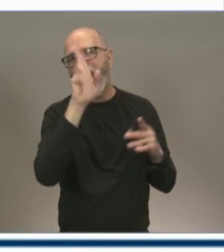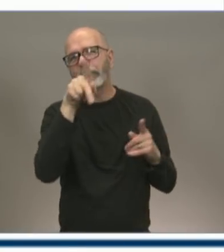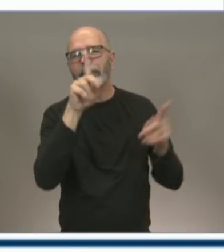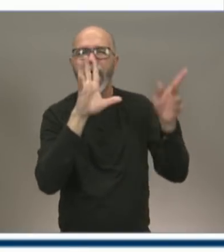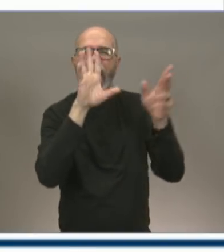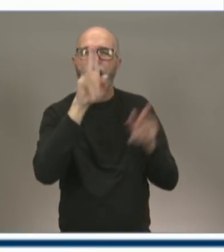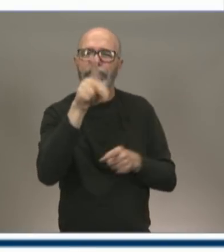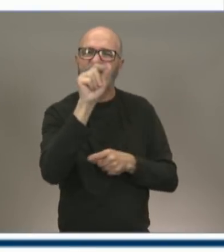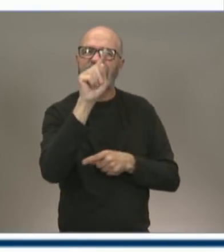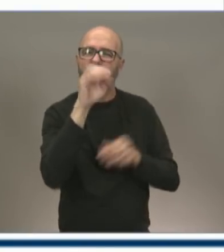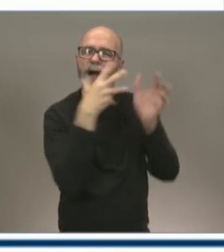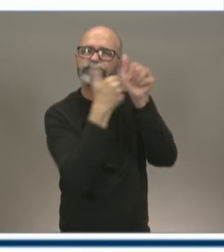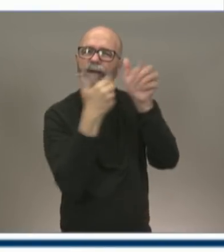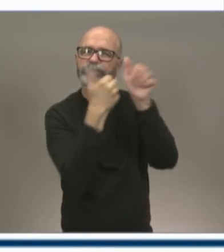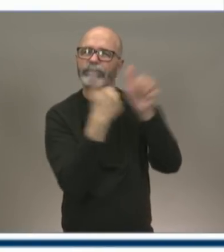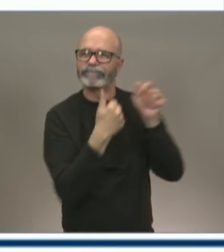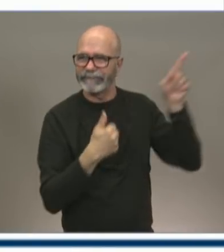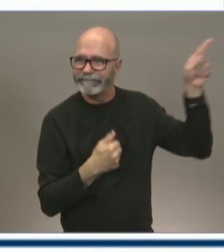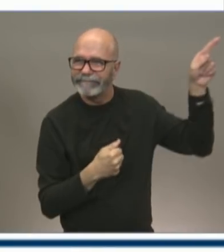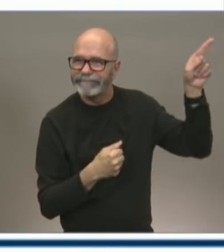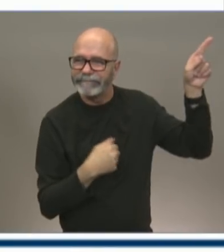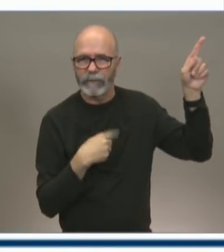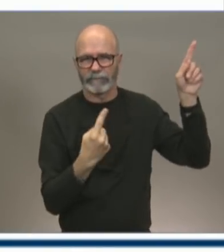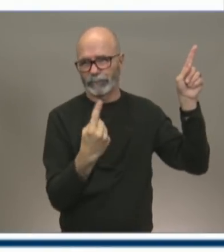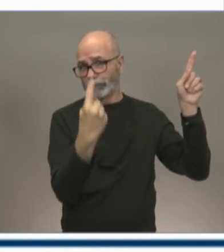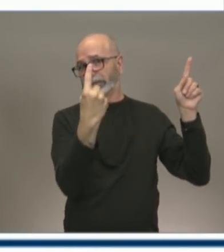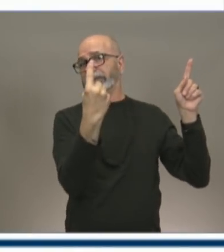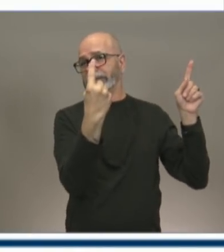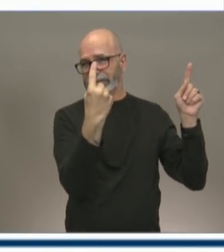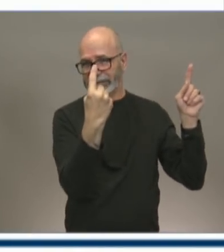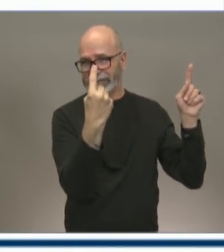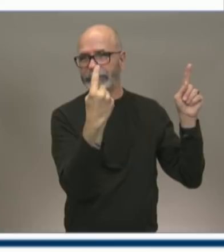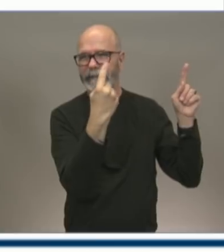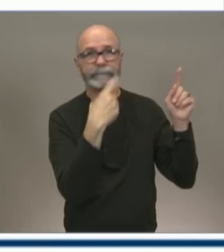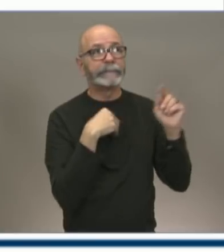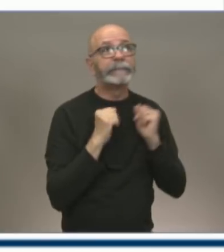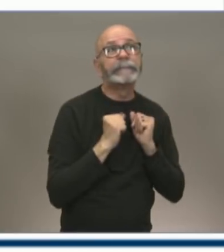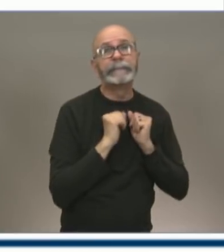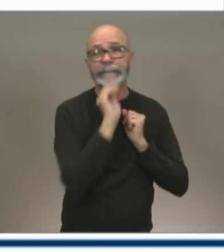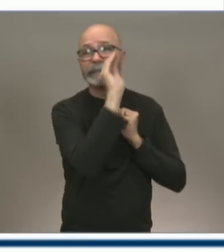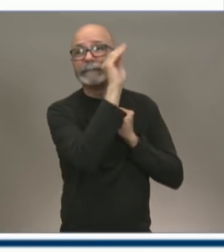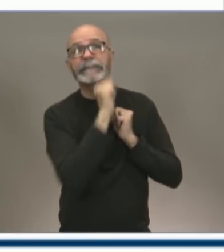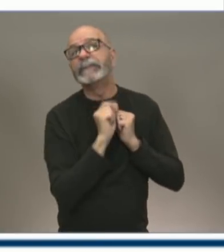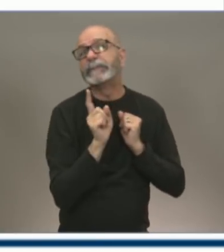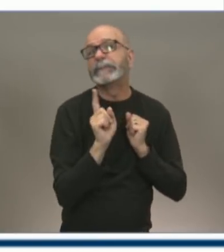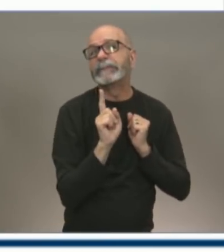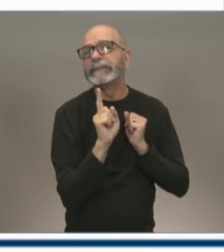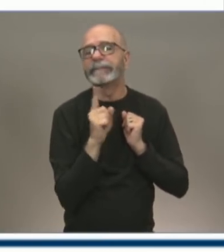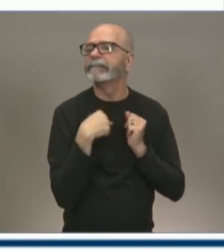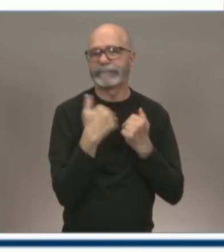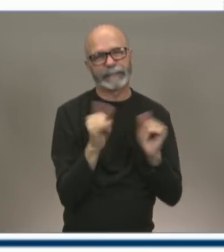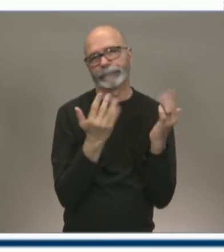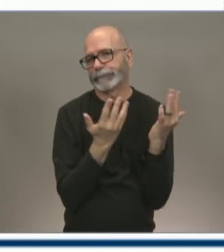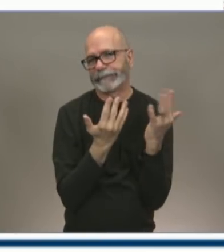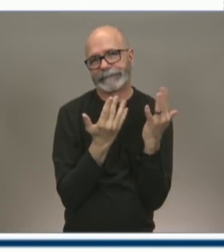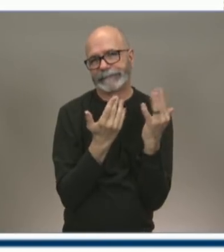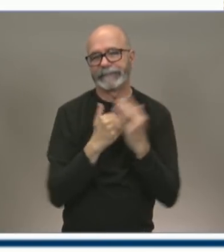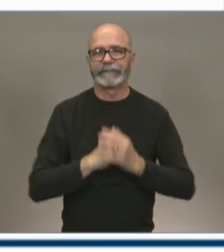reference lab in the country that can do this sequencing. But we are working with them to get regular updates. Go ahead with your follow-up,